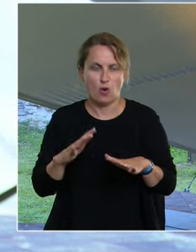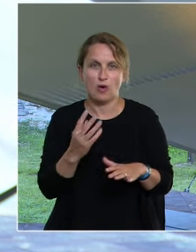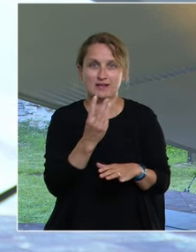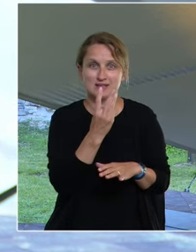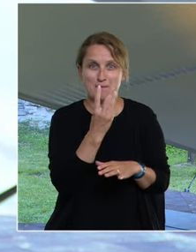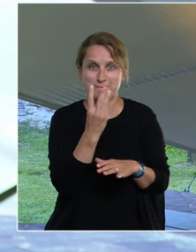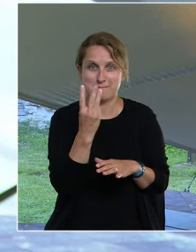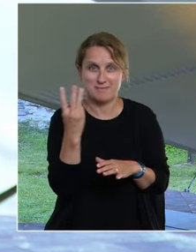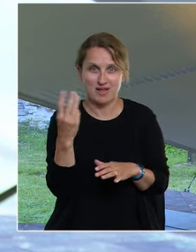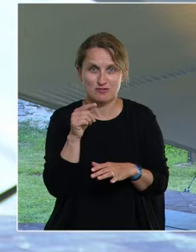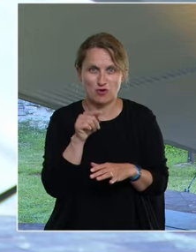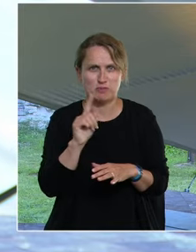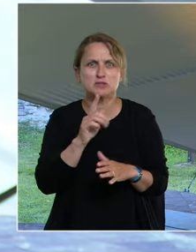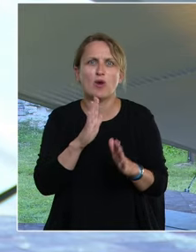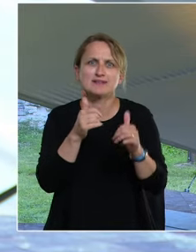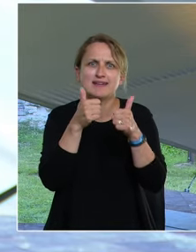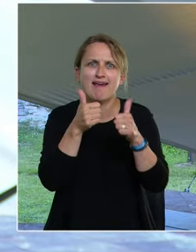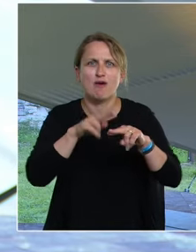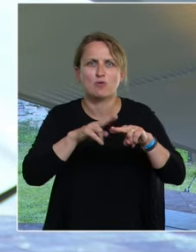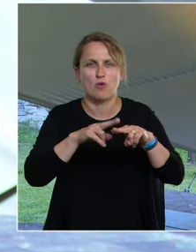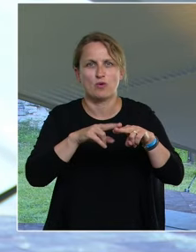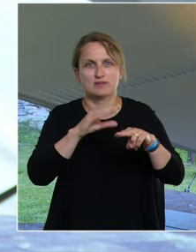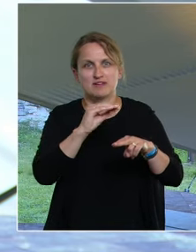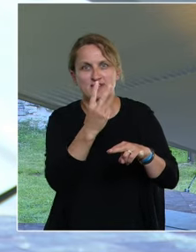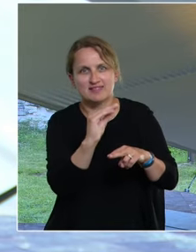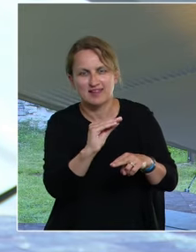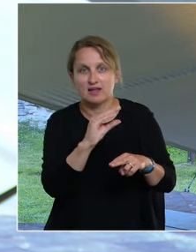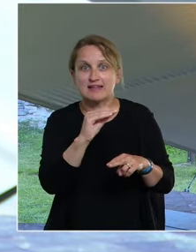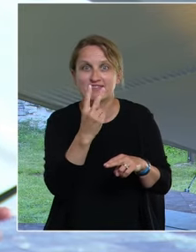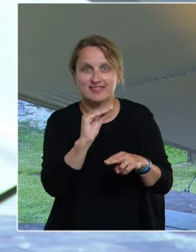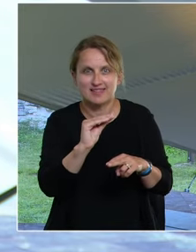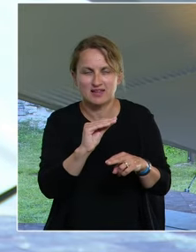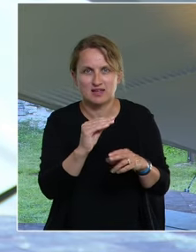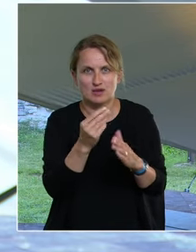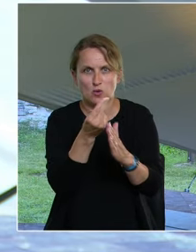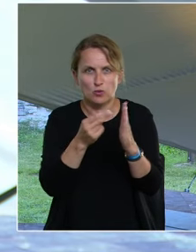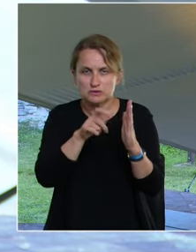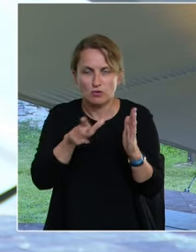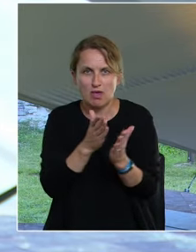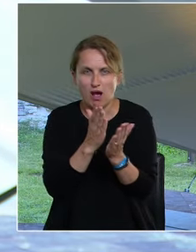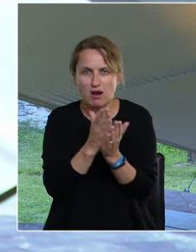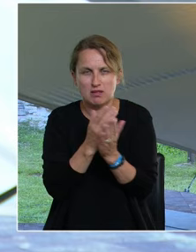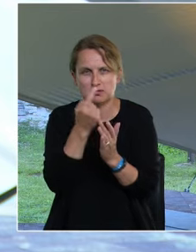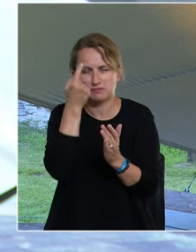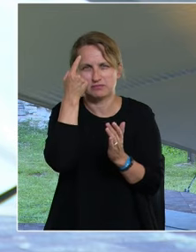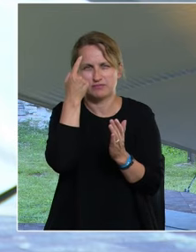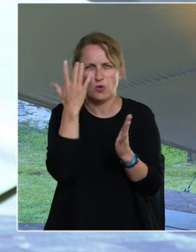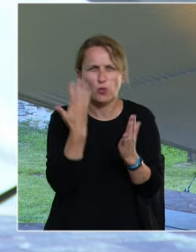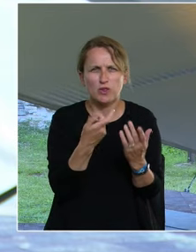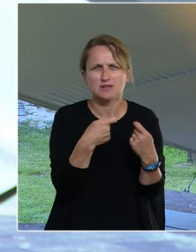better than the DVDs, you know, because video artists always struggle with this. How do you sell it, you know, do you sell it with the screen or is it just